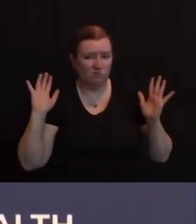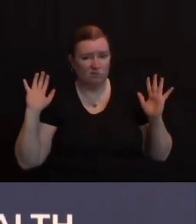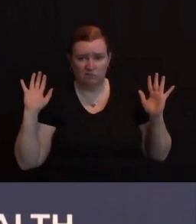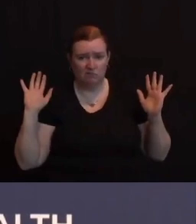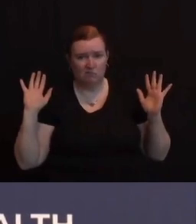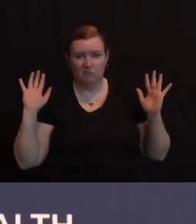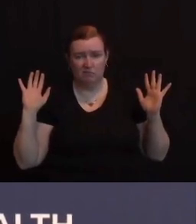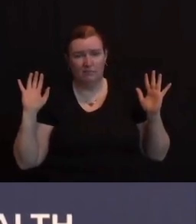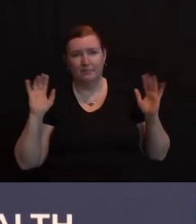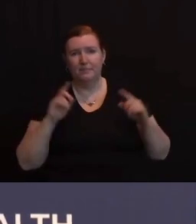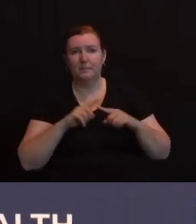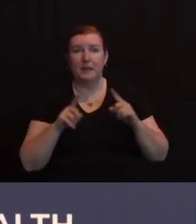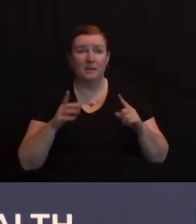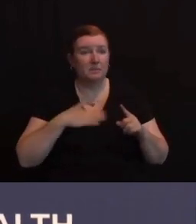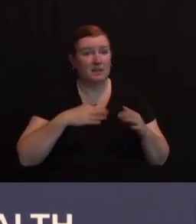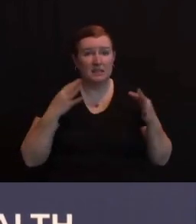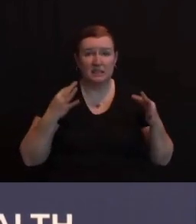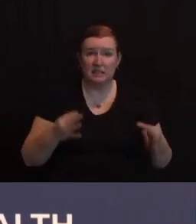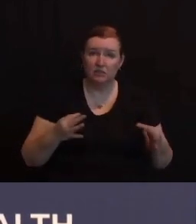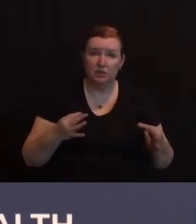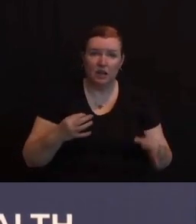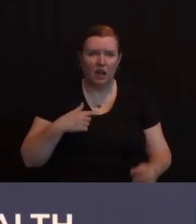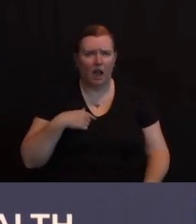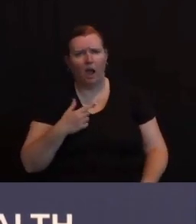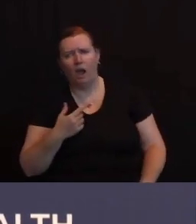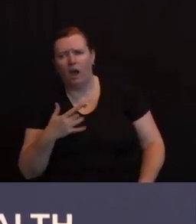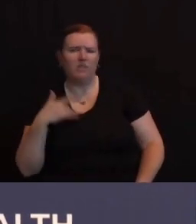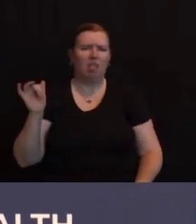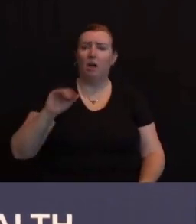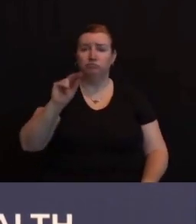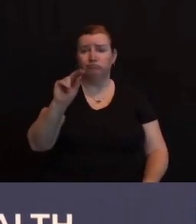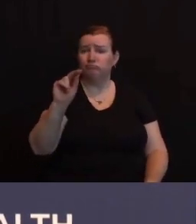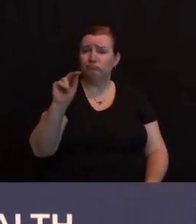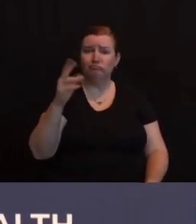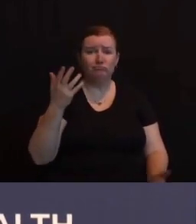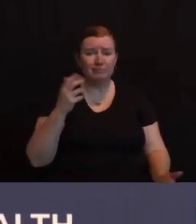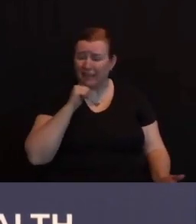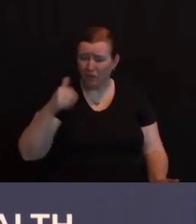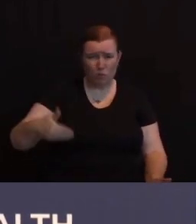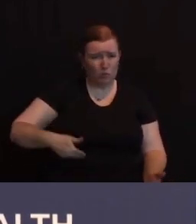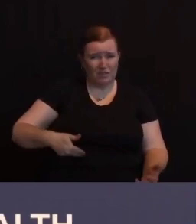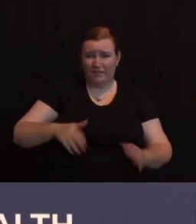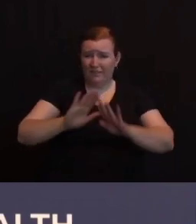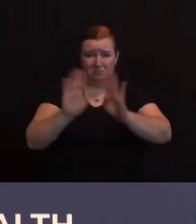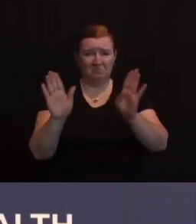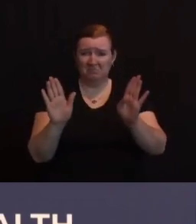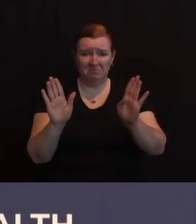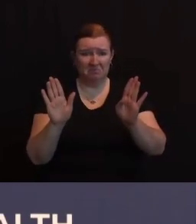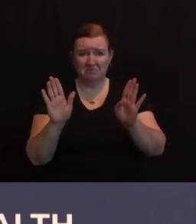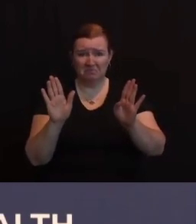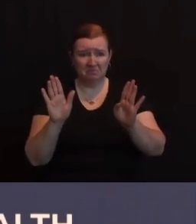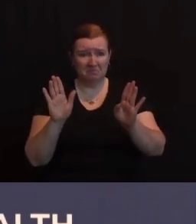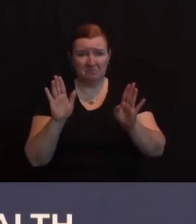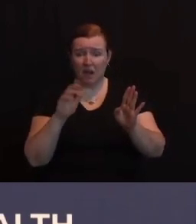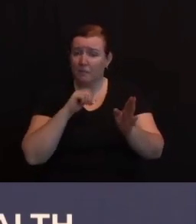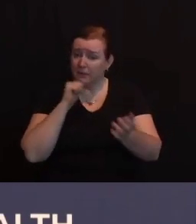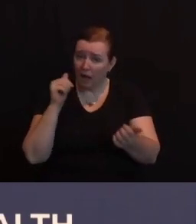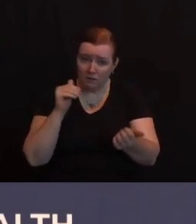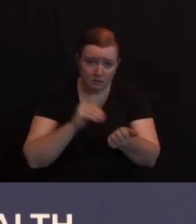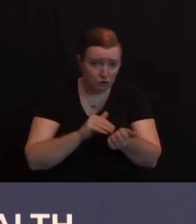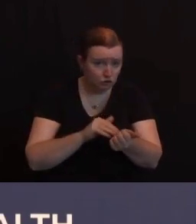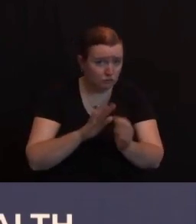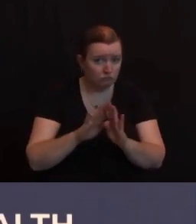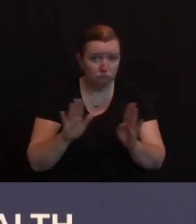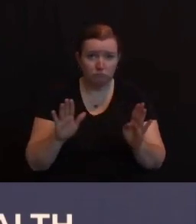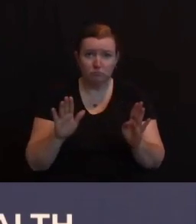subjective call. I worry about any increase in positivity, but I'm not a medical expert. We're up a little bit over